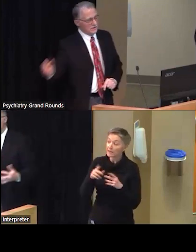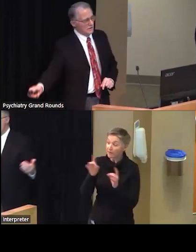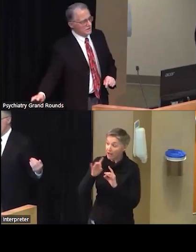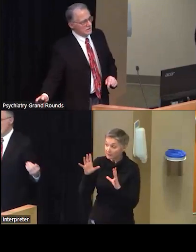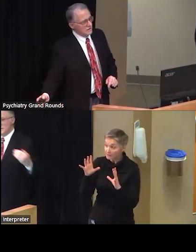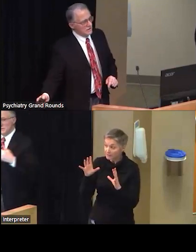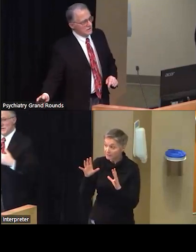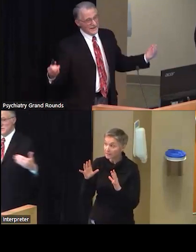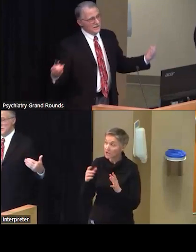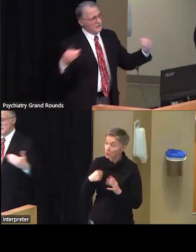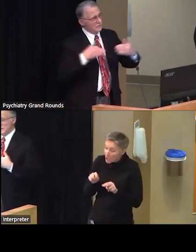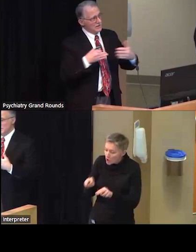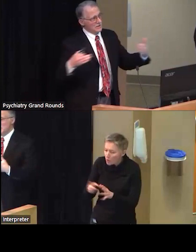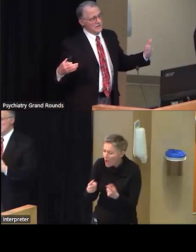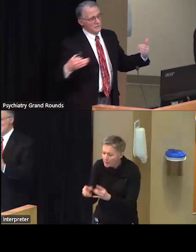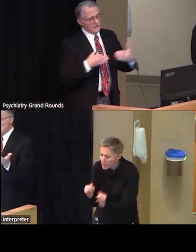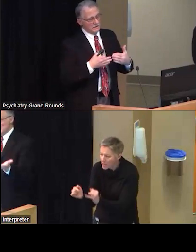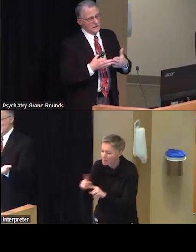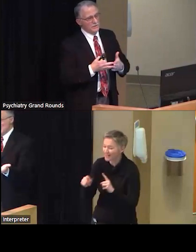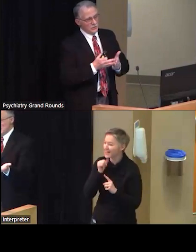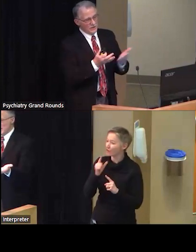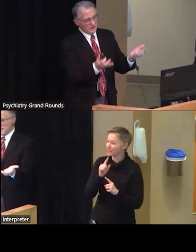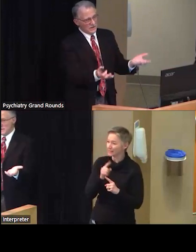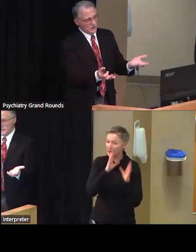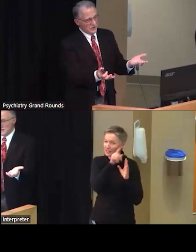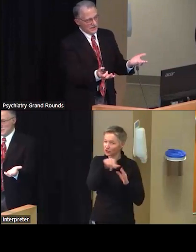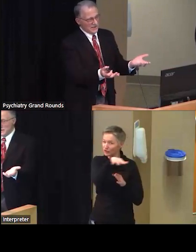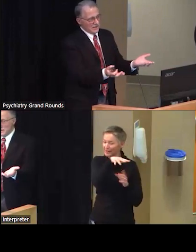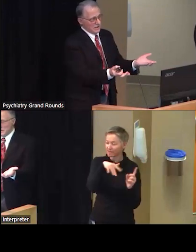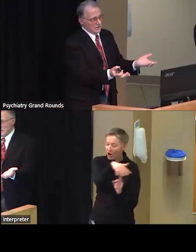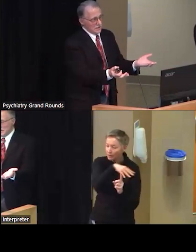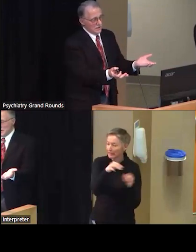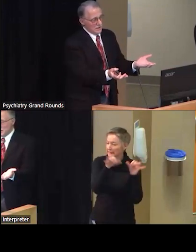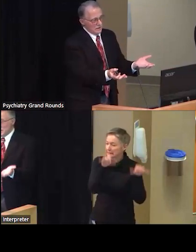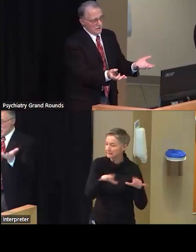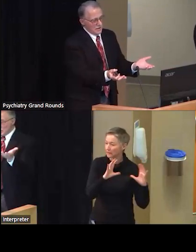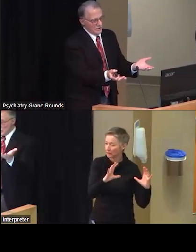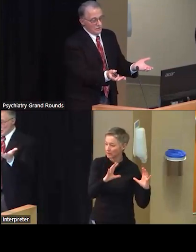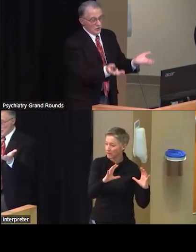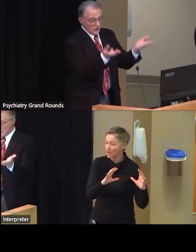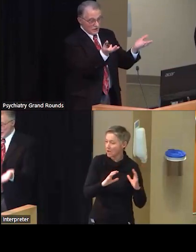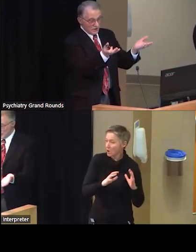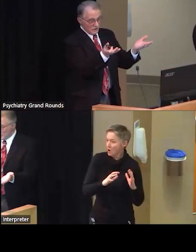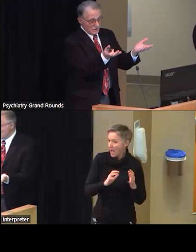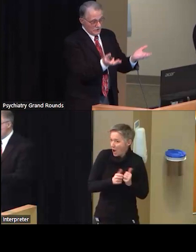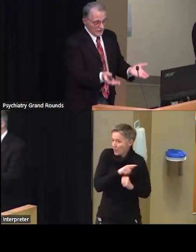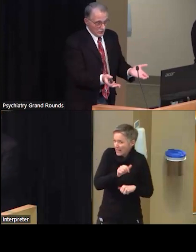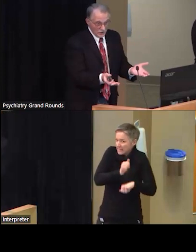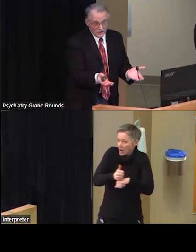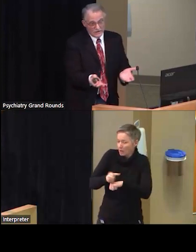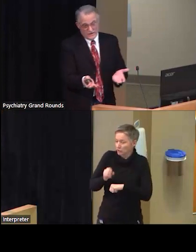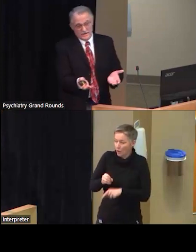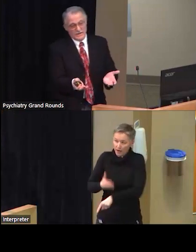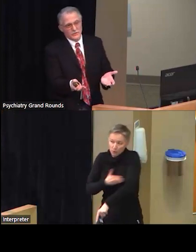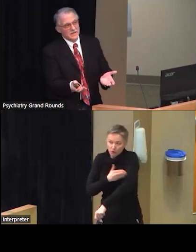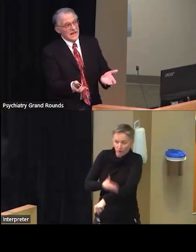person, the stimulus, but not enough about systemic environment. What are the conditions that set things up that it could be worse or not? We